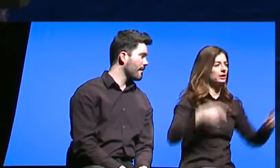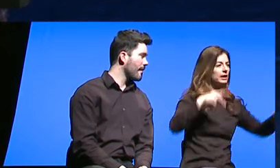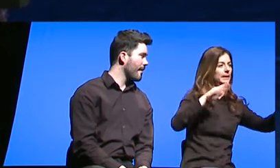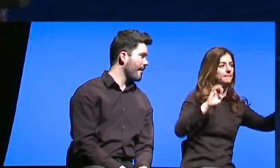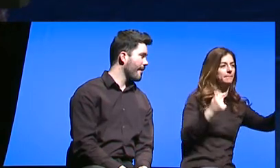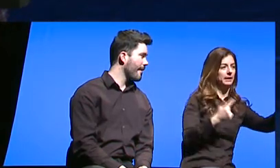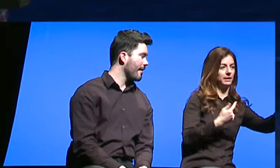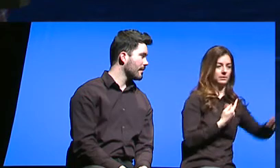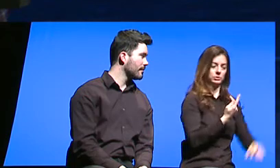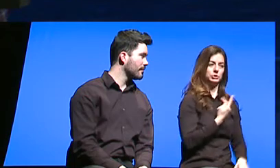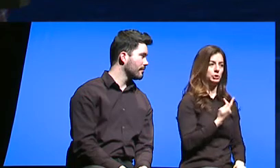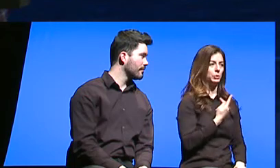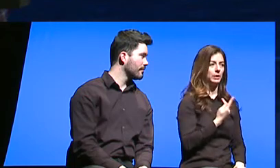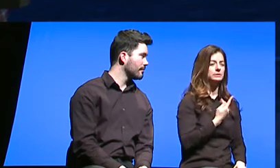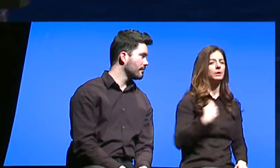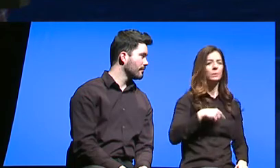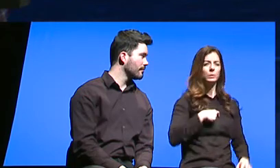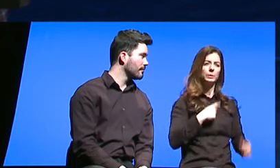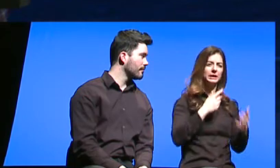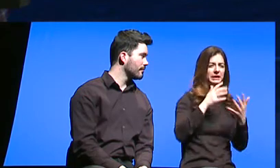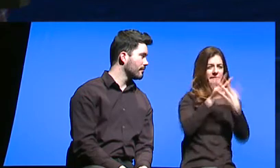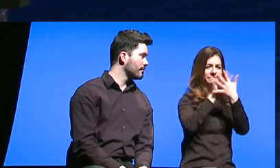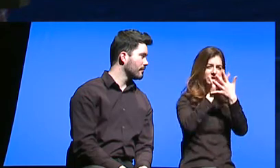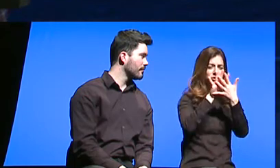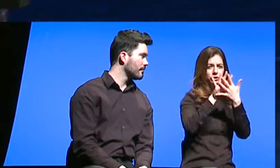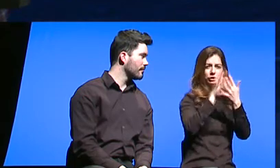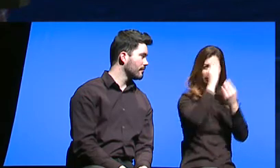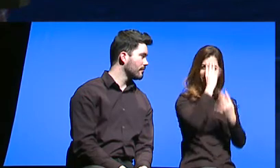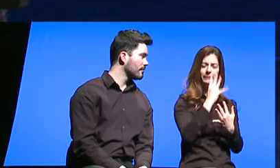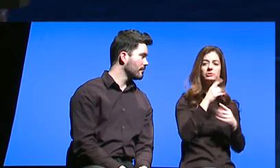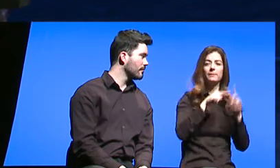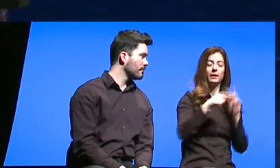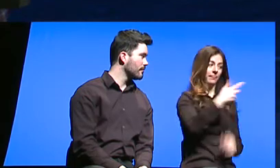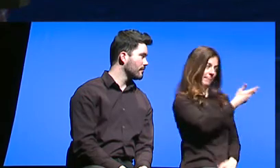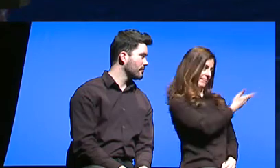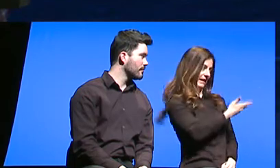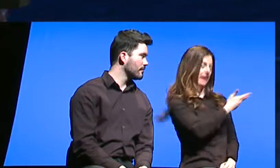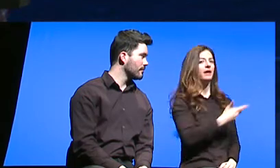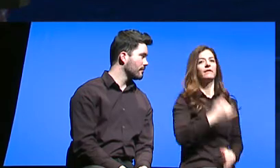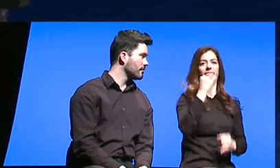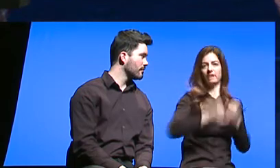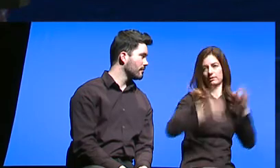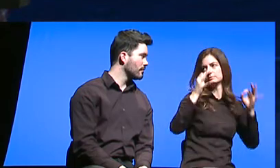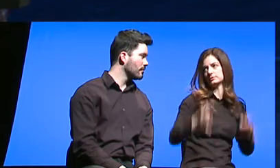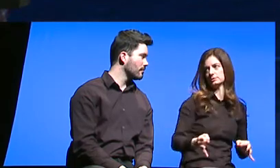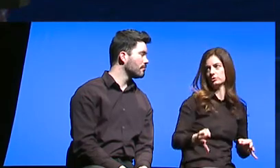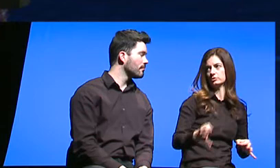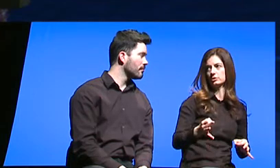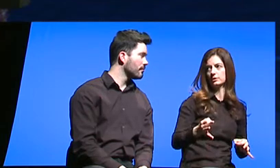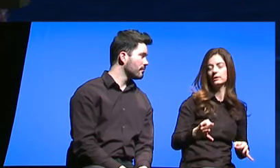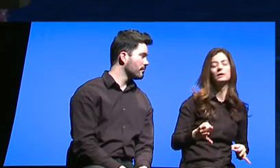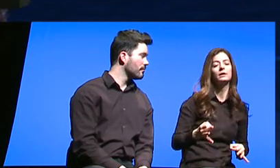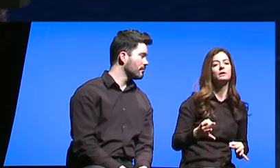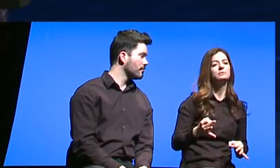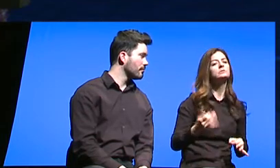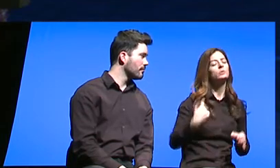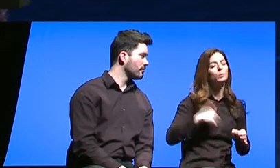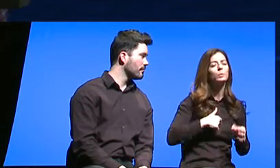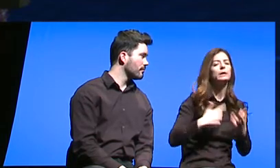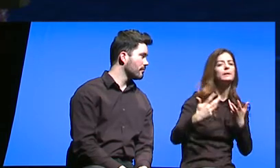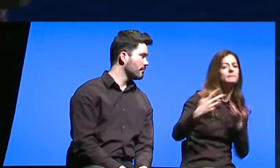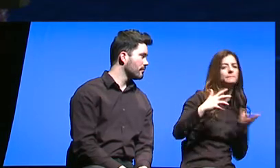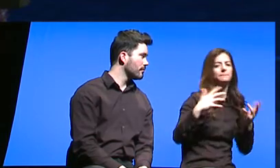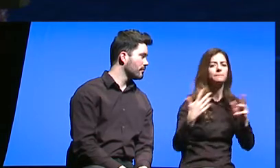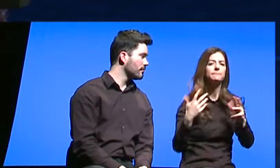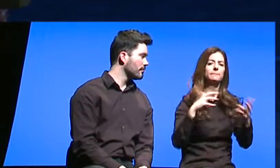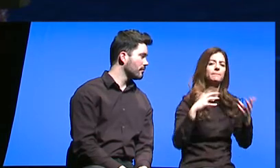co-writer, you know, we collate the material, but they always have the final say, and we've definitely nuanced and gone back and forth, and, you know, we've made changes. And in